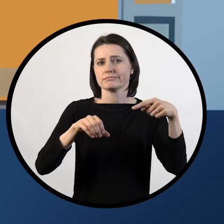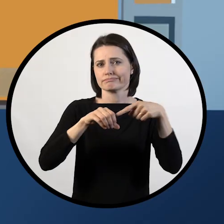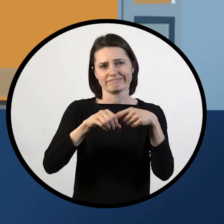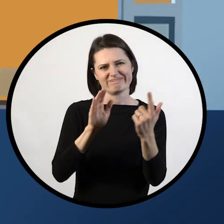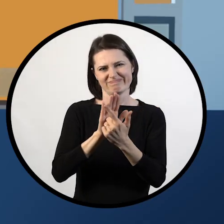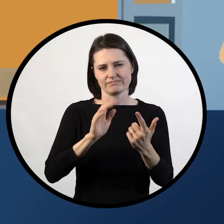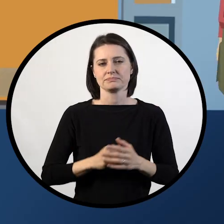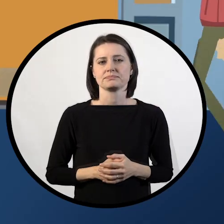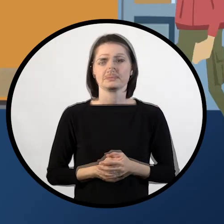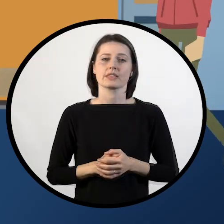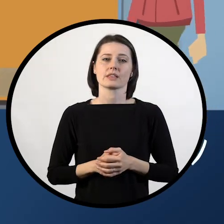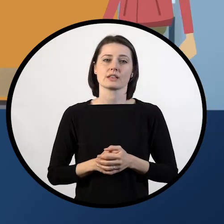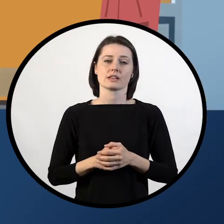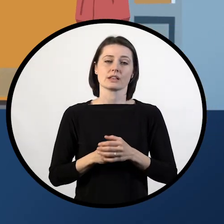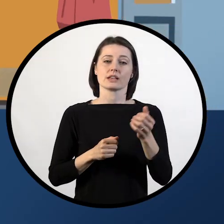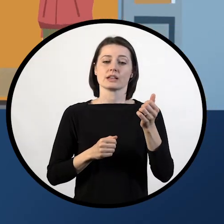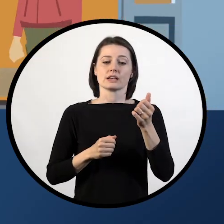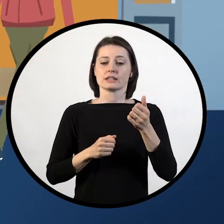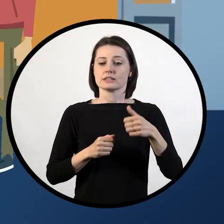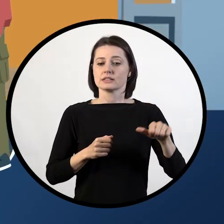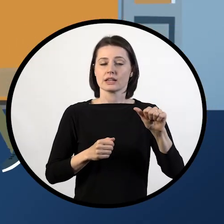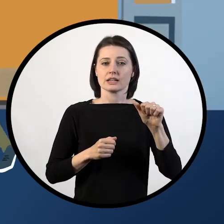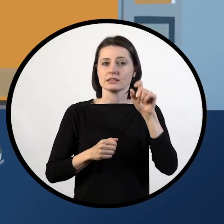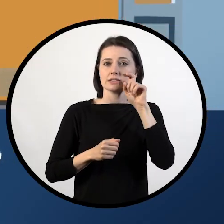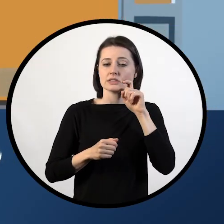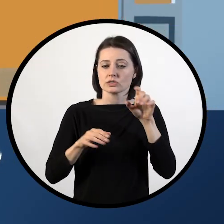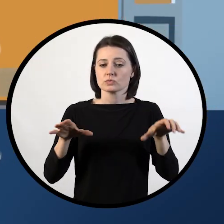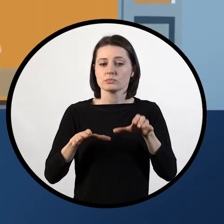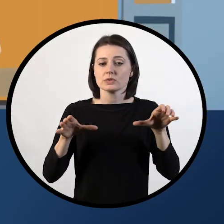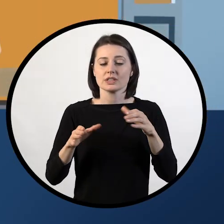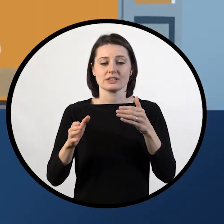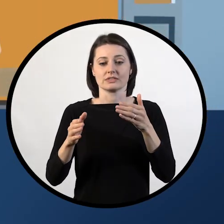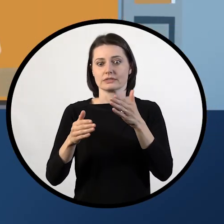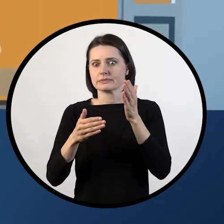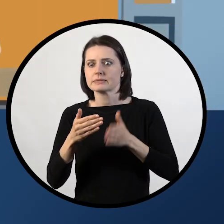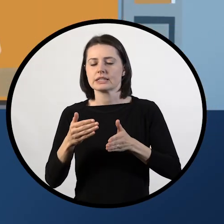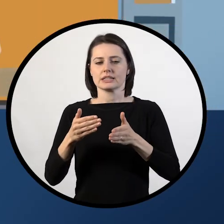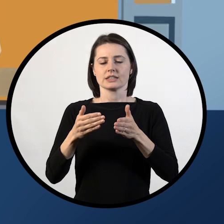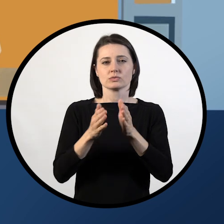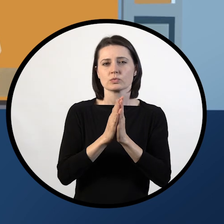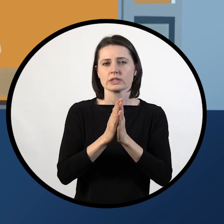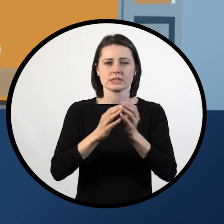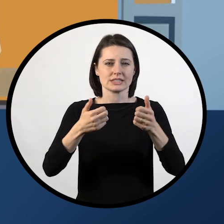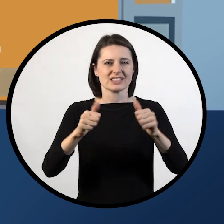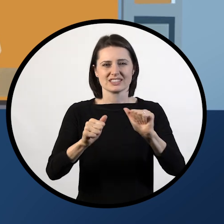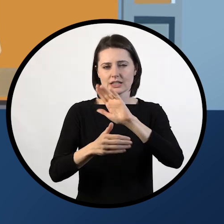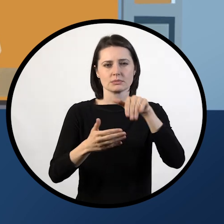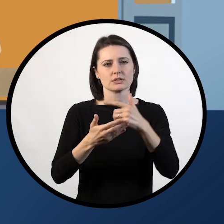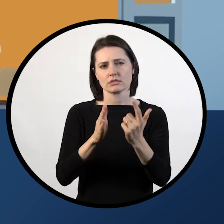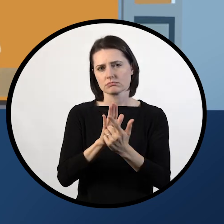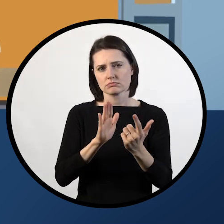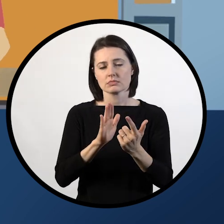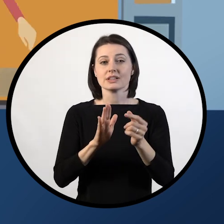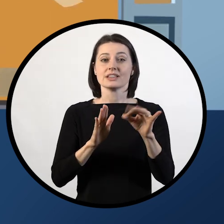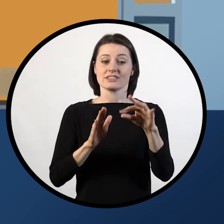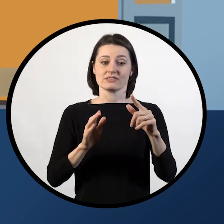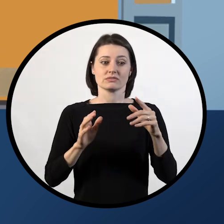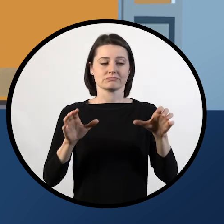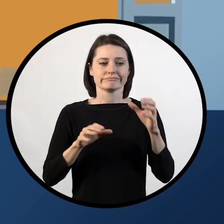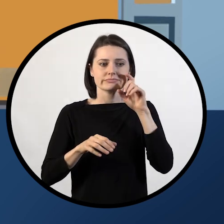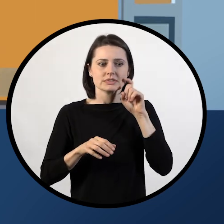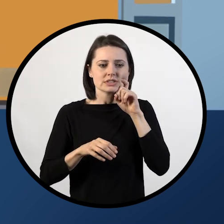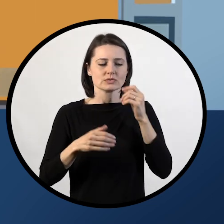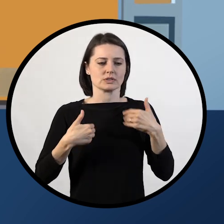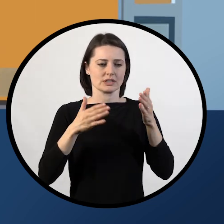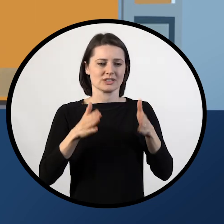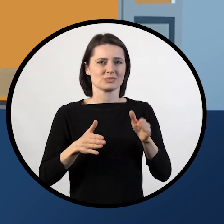Completed, attempted, or requested sexual acts are included. If you are engaging in sexual behavior with a youth whose age